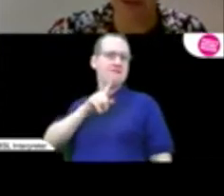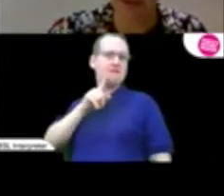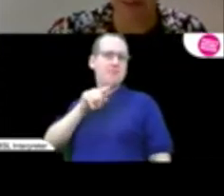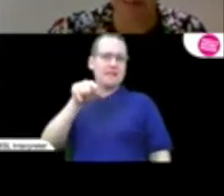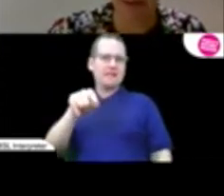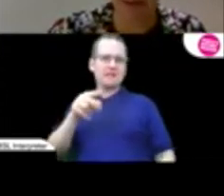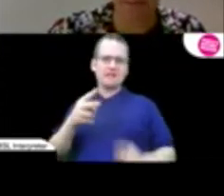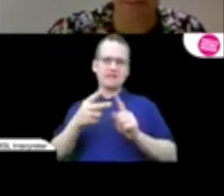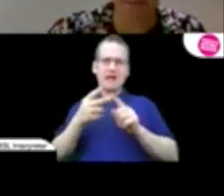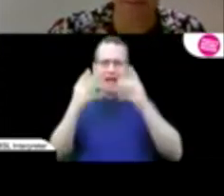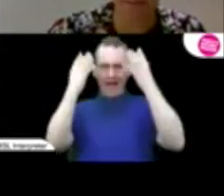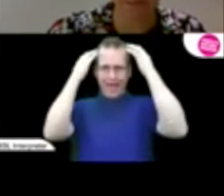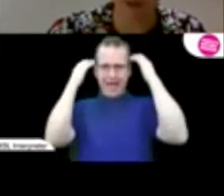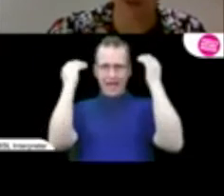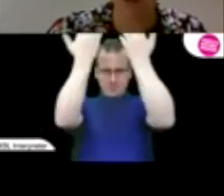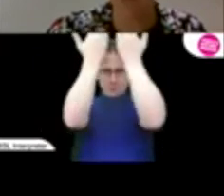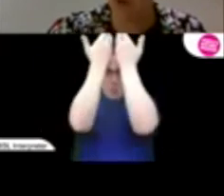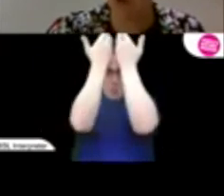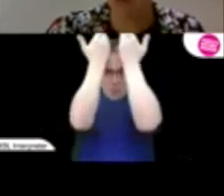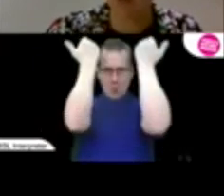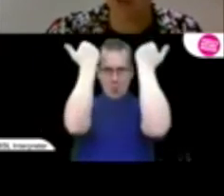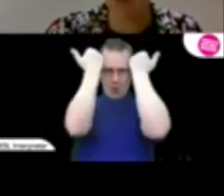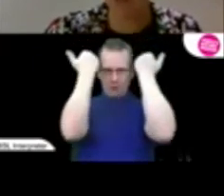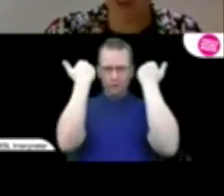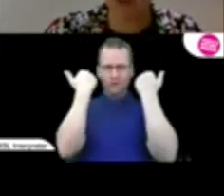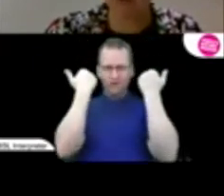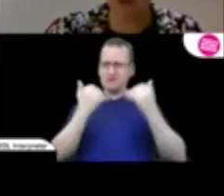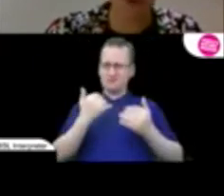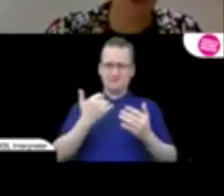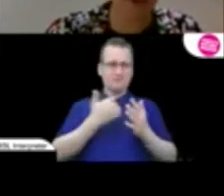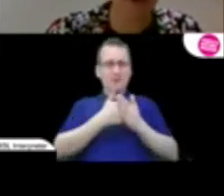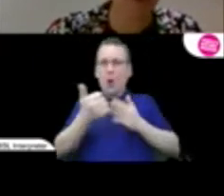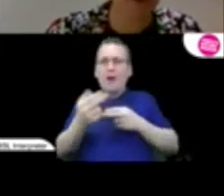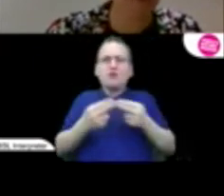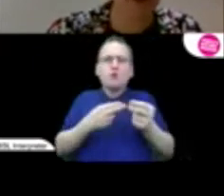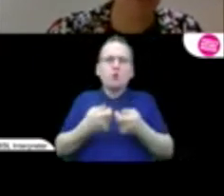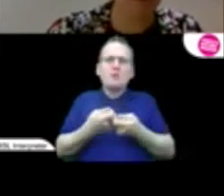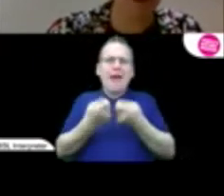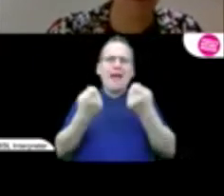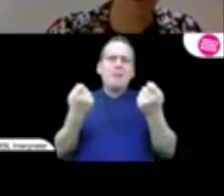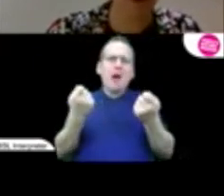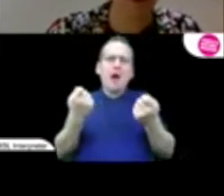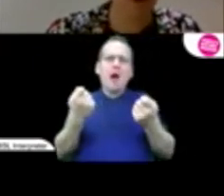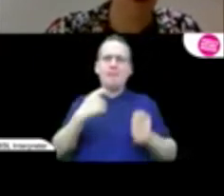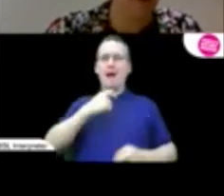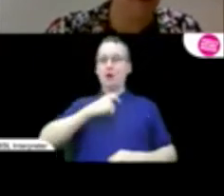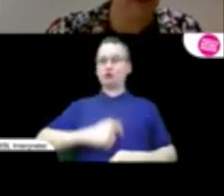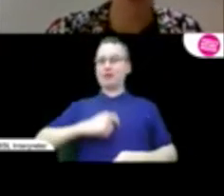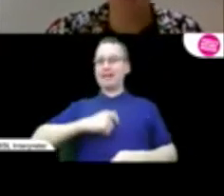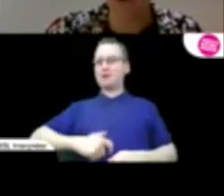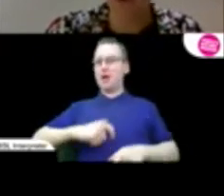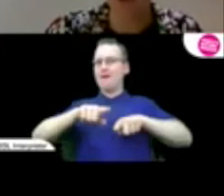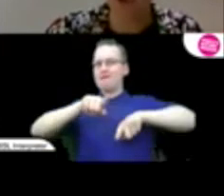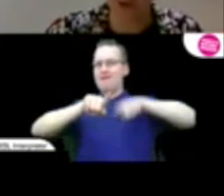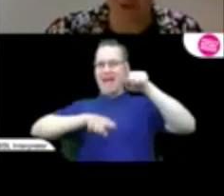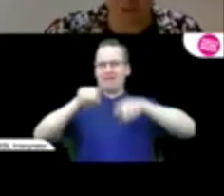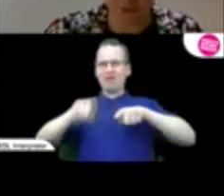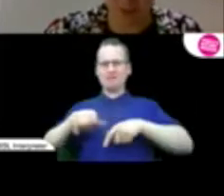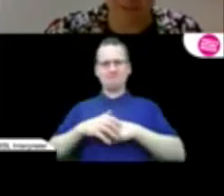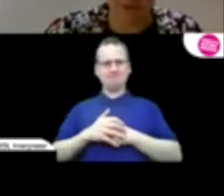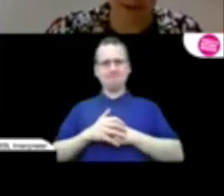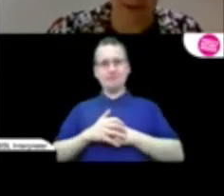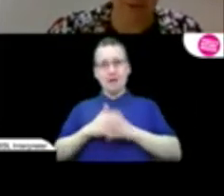parted down the middle. So always with newspaper reports about gender variant people, there's a lot of focus